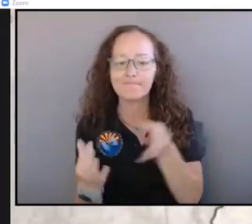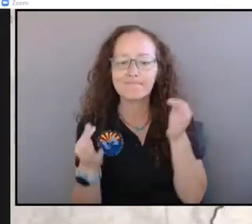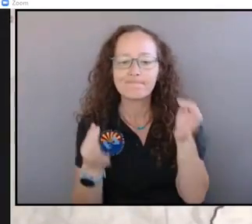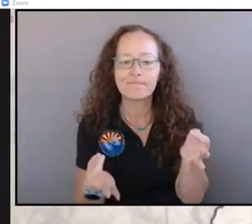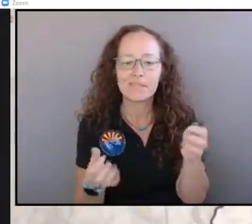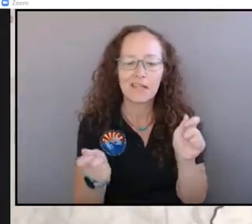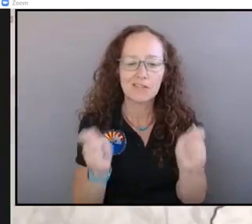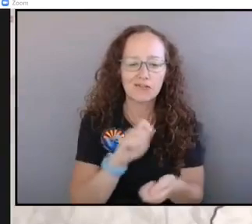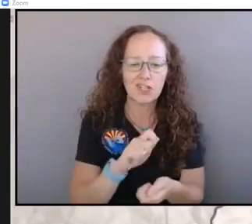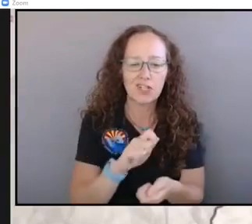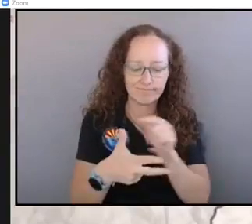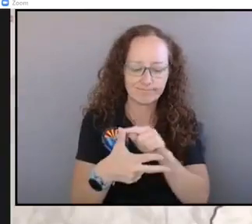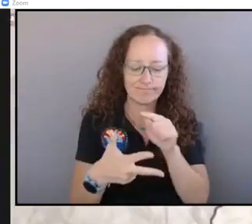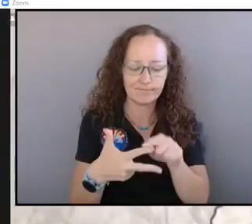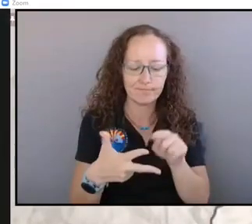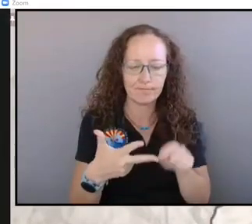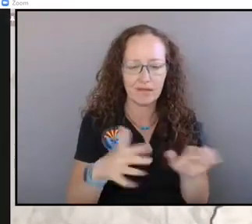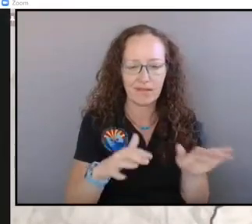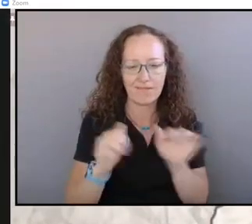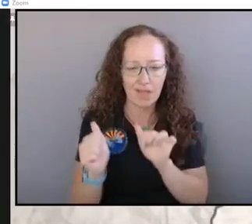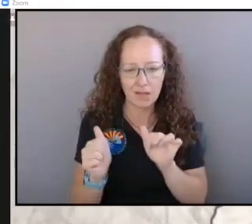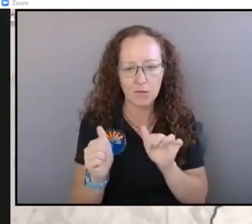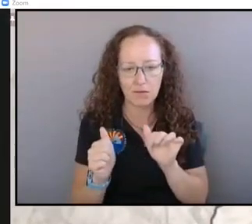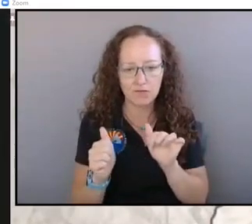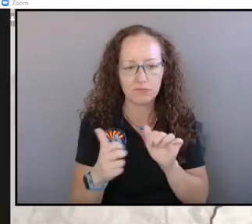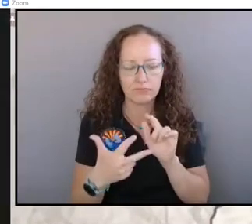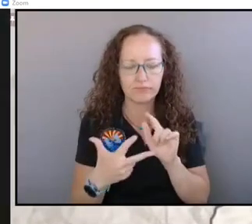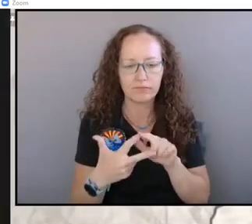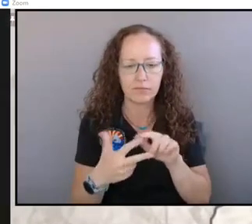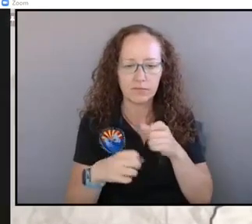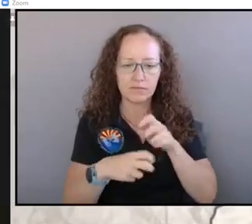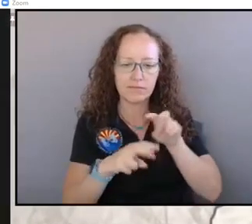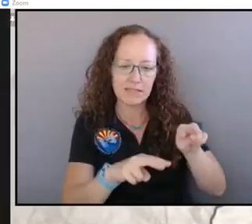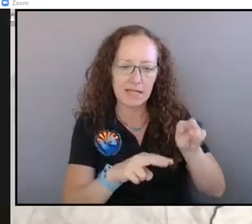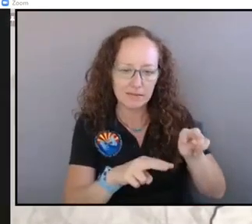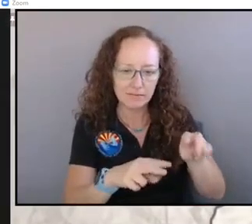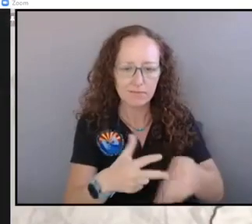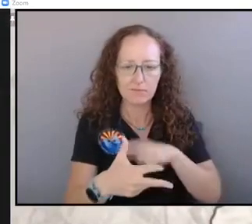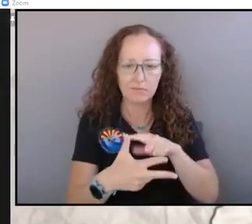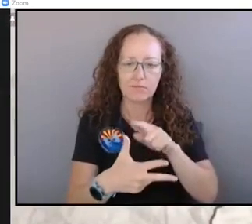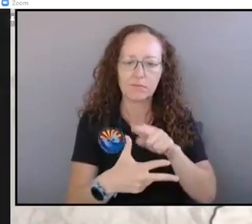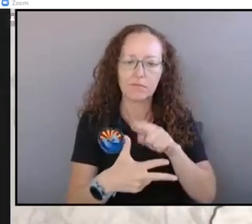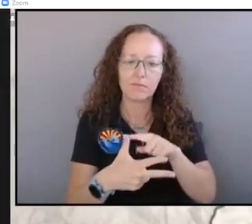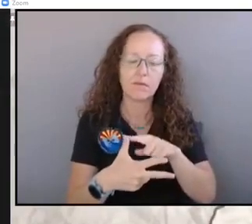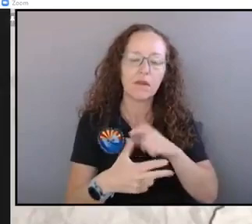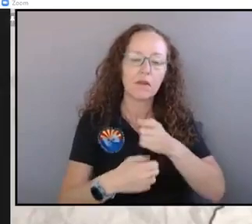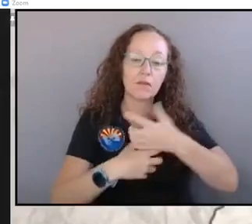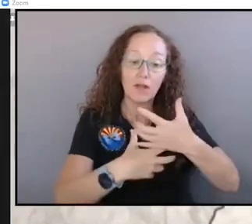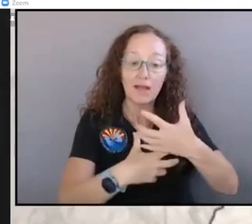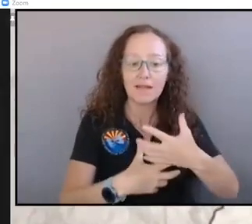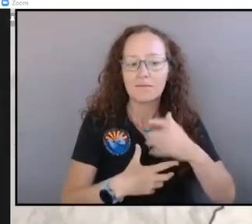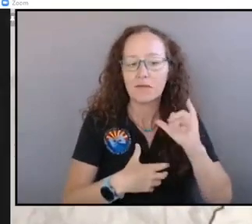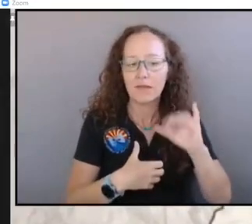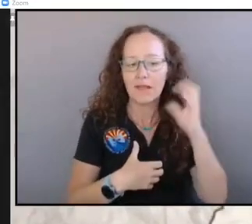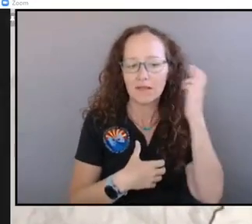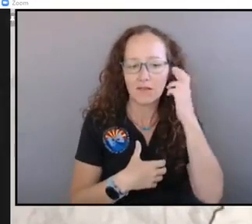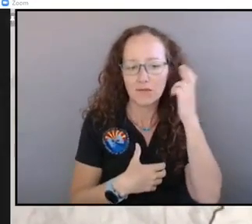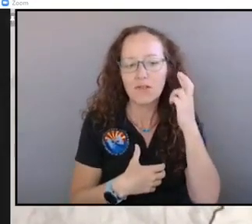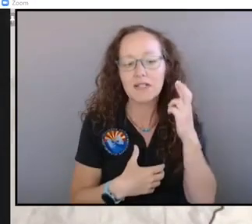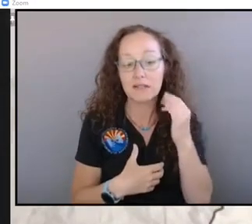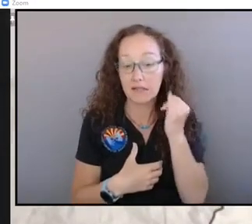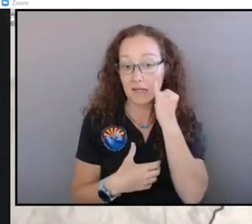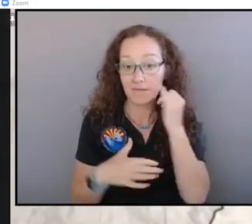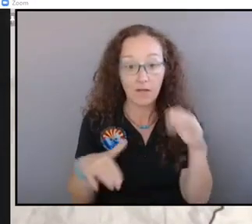the Pecos Valley. So if you hadn't seen the alert that came out, please read it. It has three